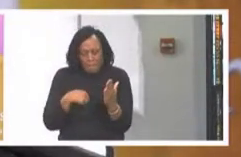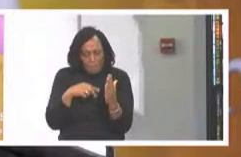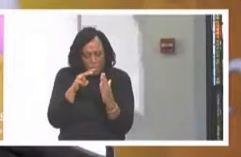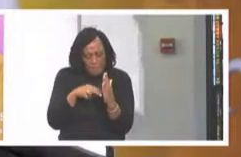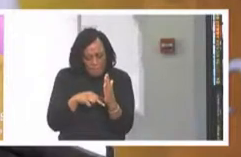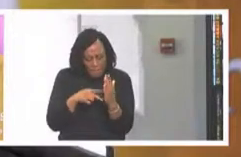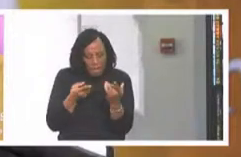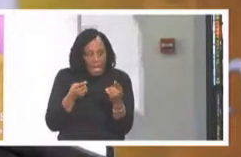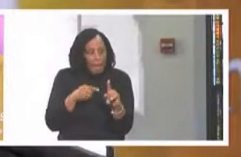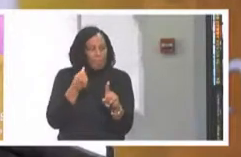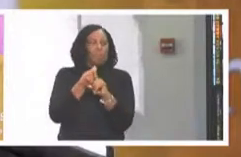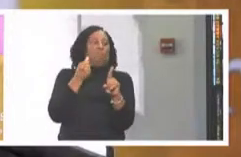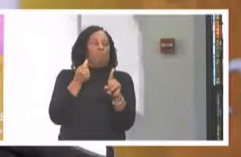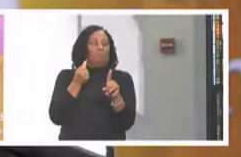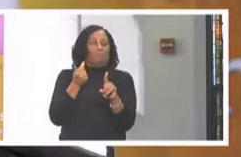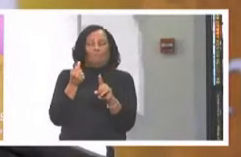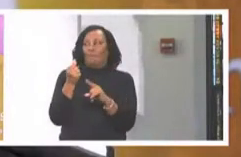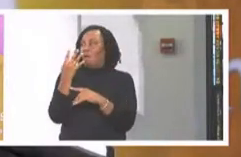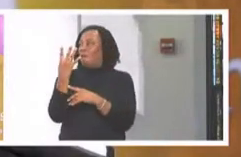players walked in.